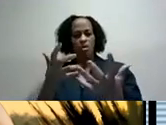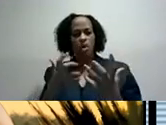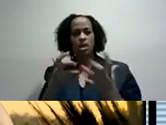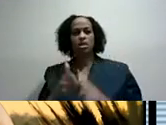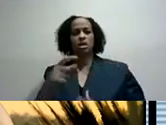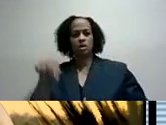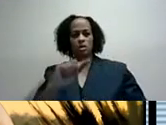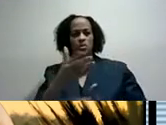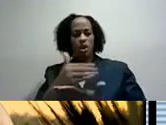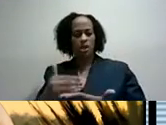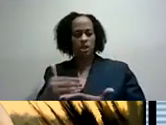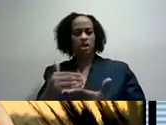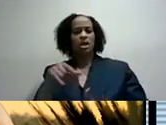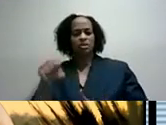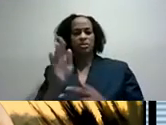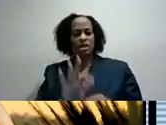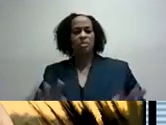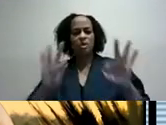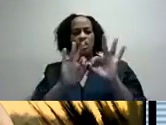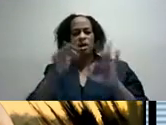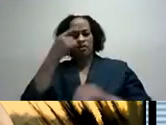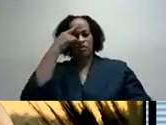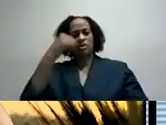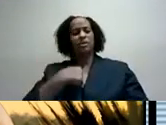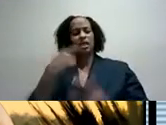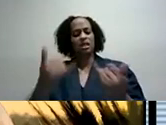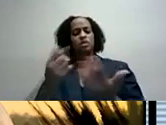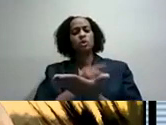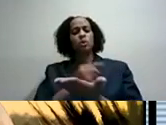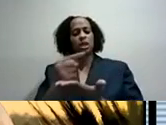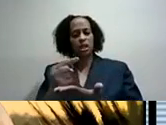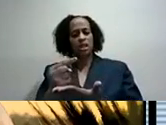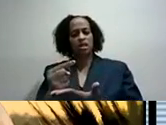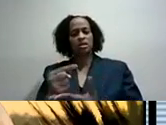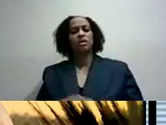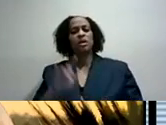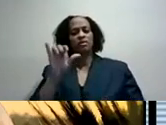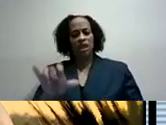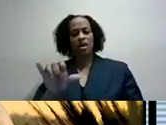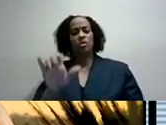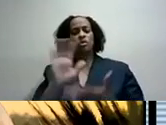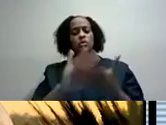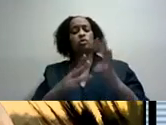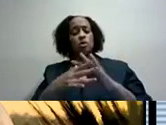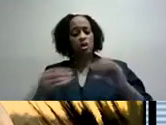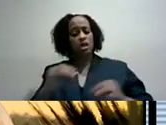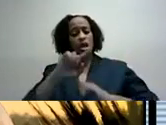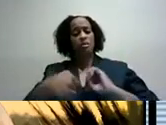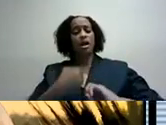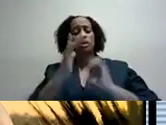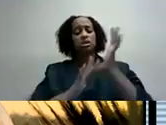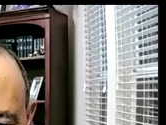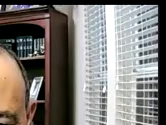part that was important for me this week. And that was the story about